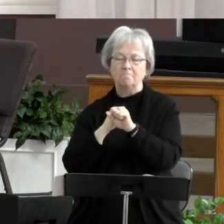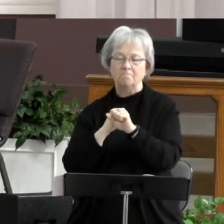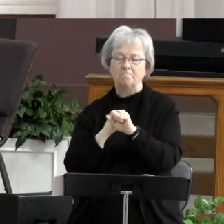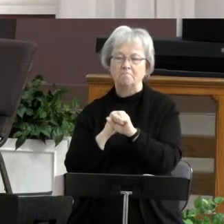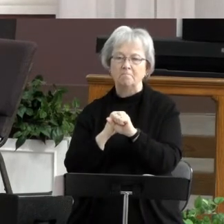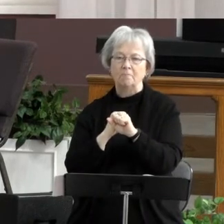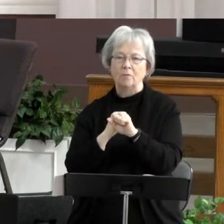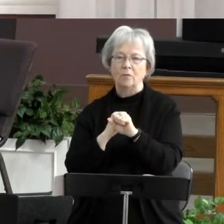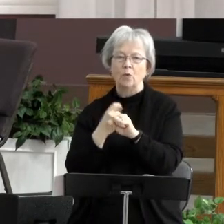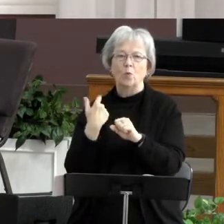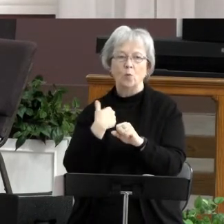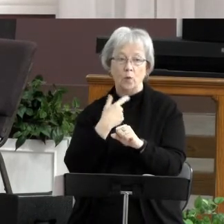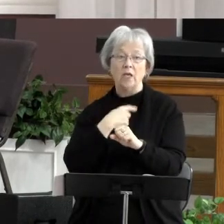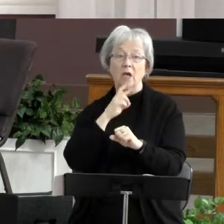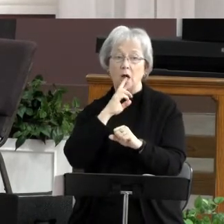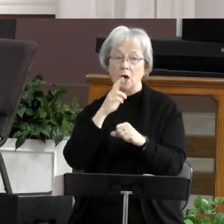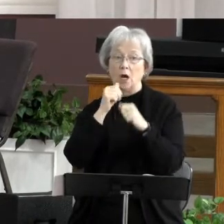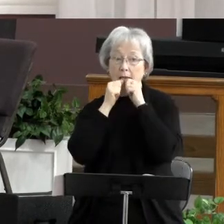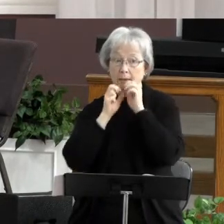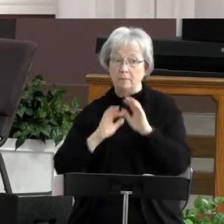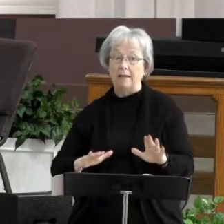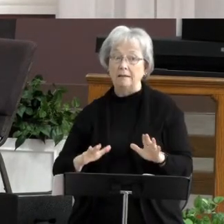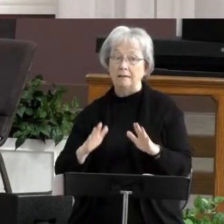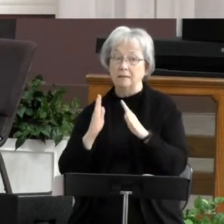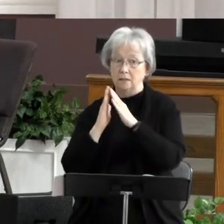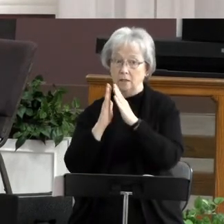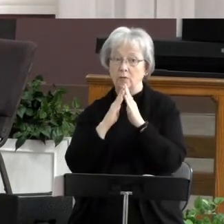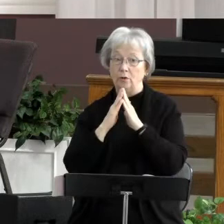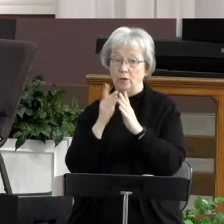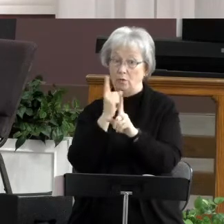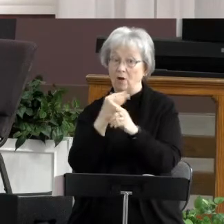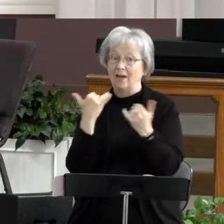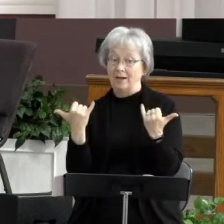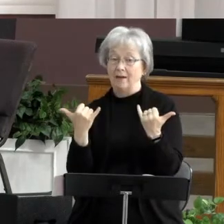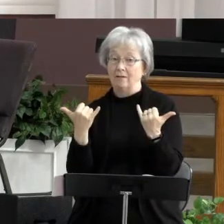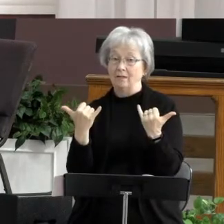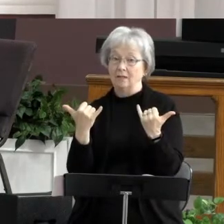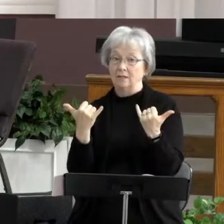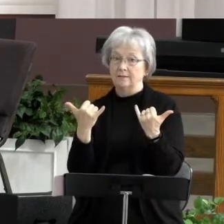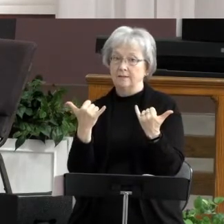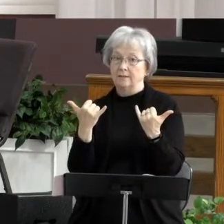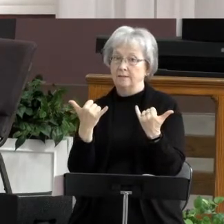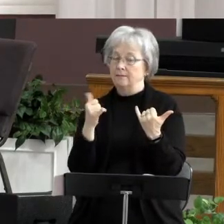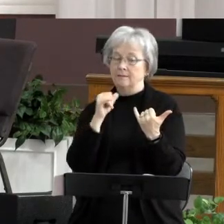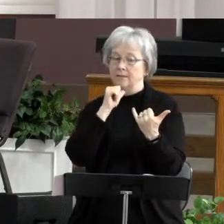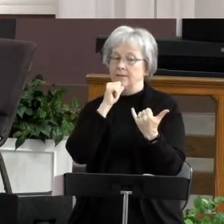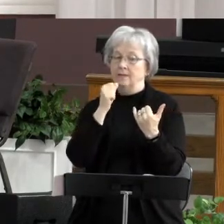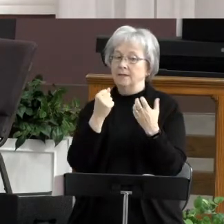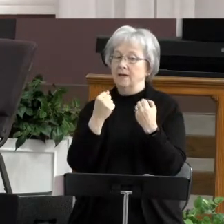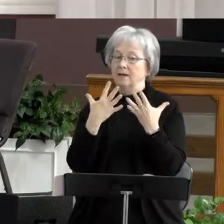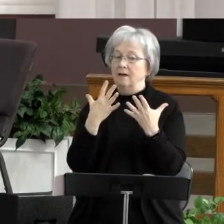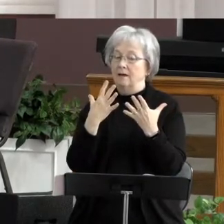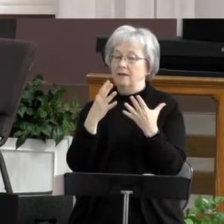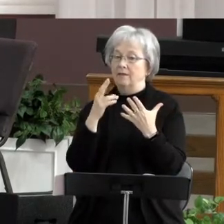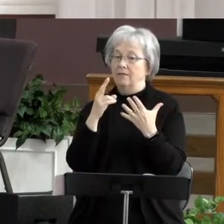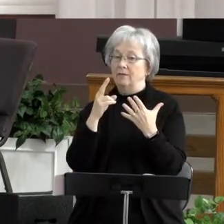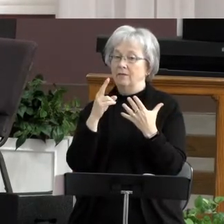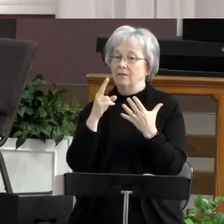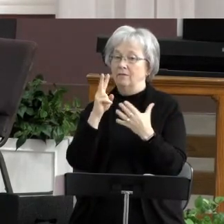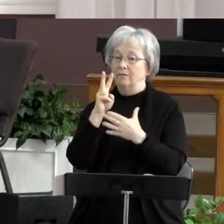We are a blessed community right now, with the limit of this virus penetrating